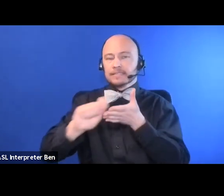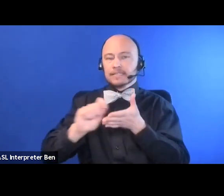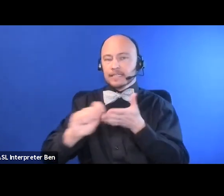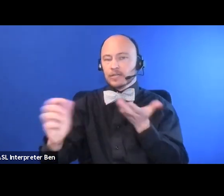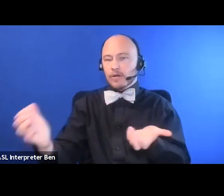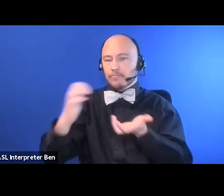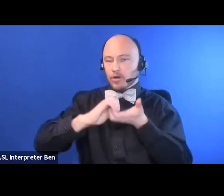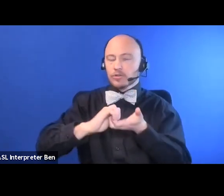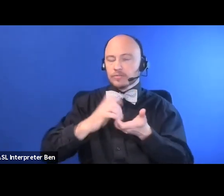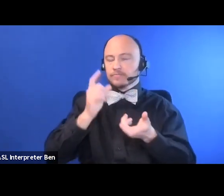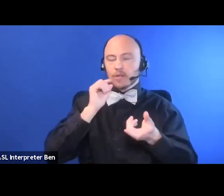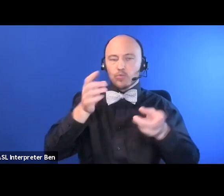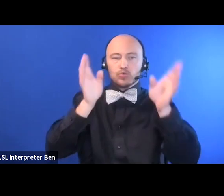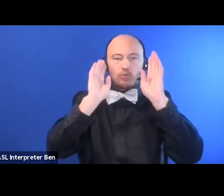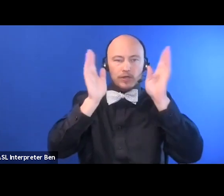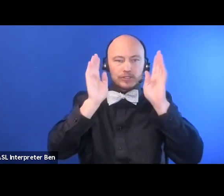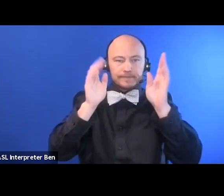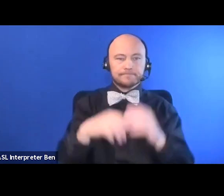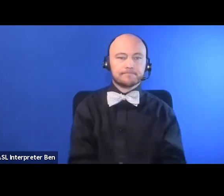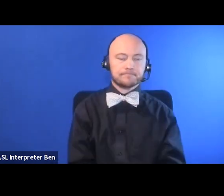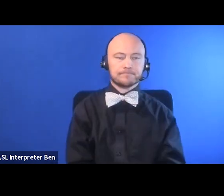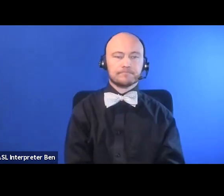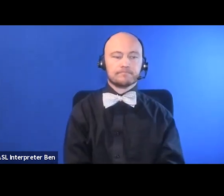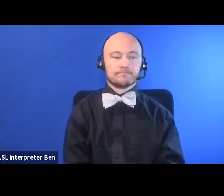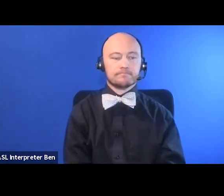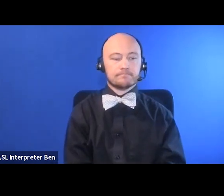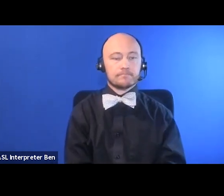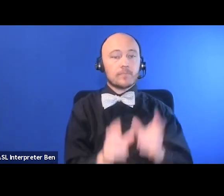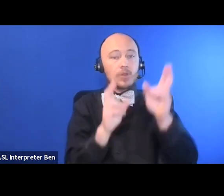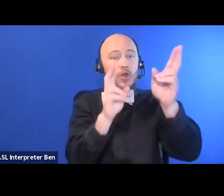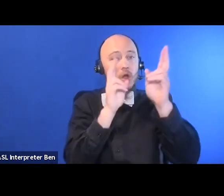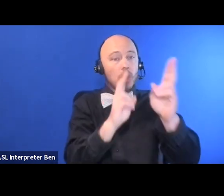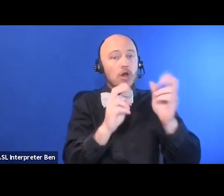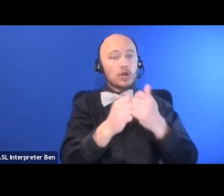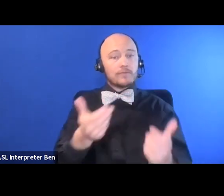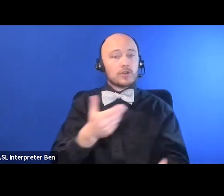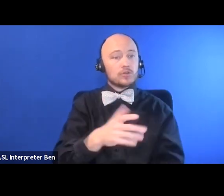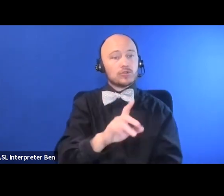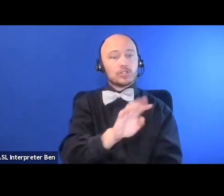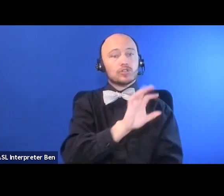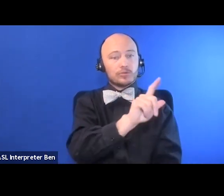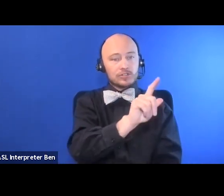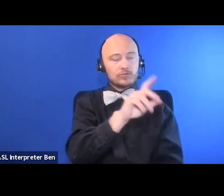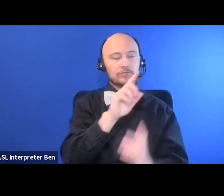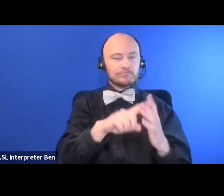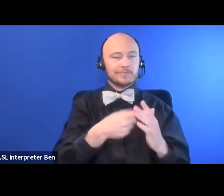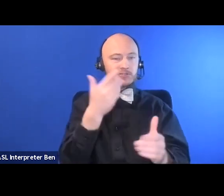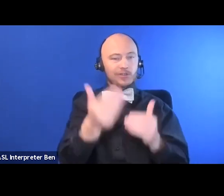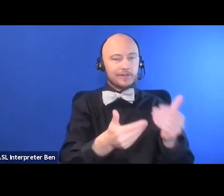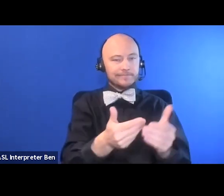who's tuning in. I have the honor of introducing Crystal, and then we will get the program started.